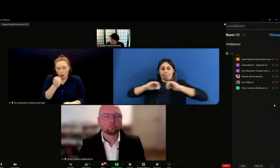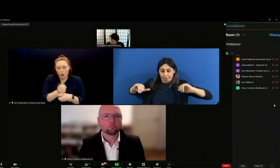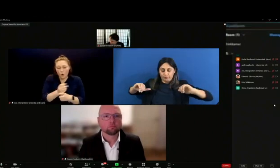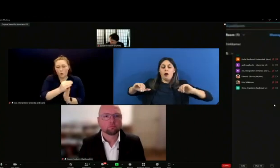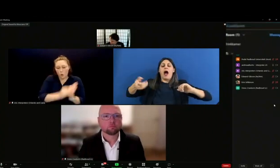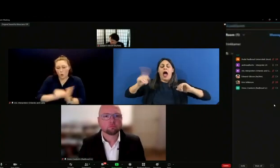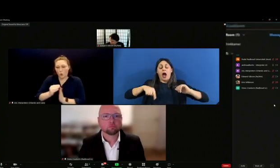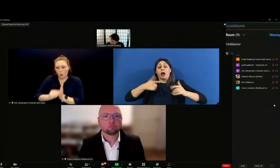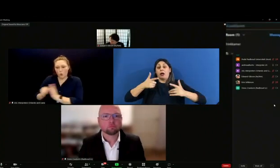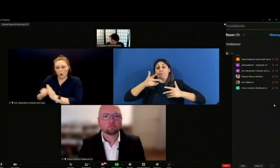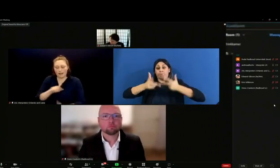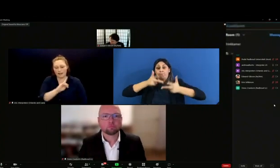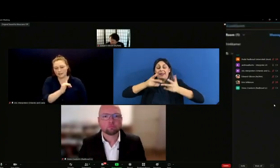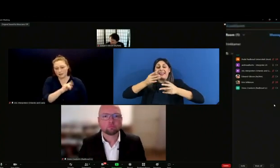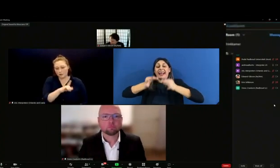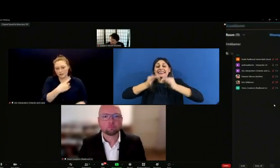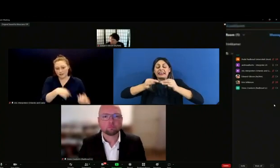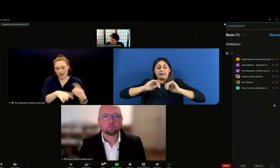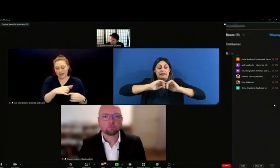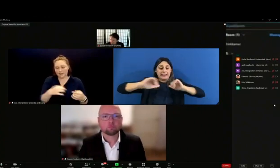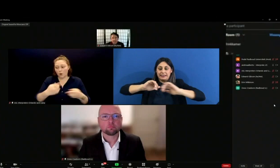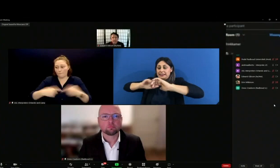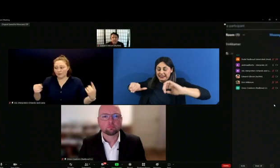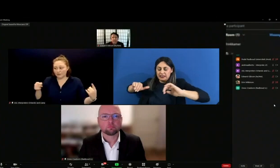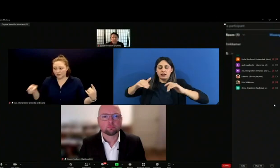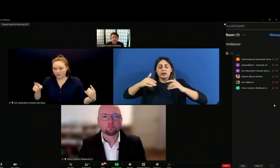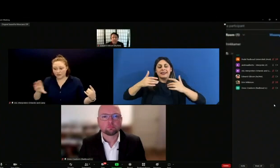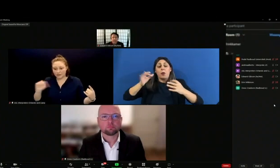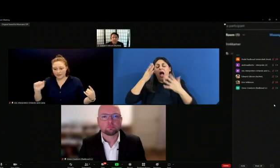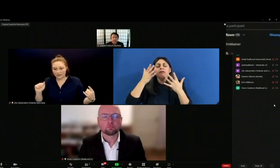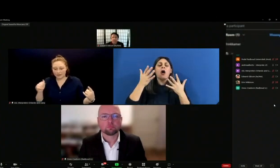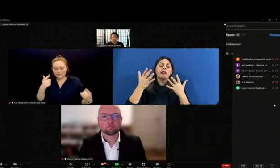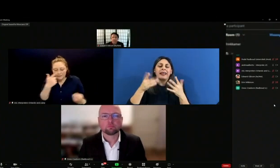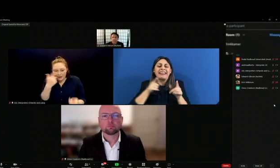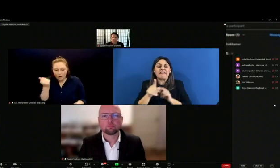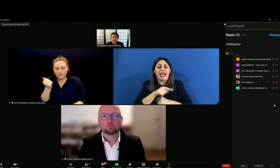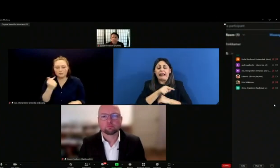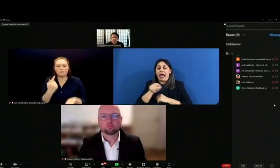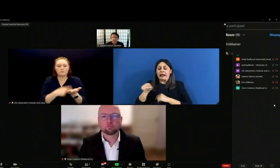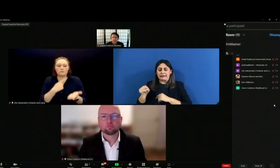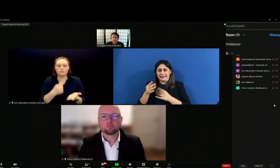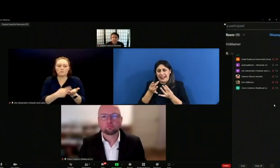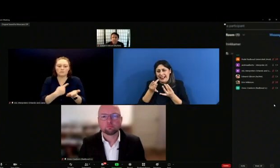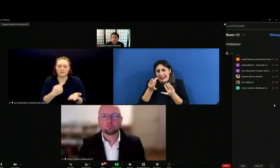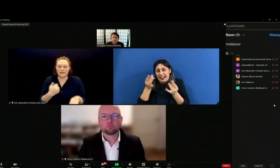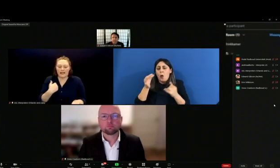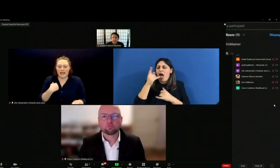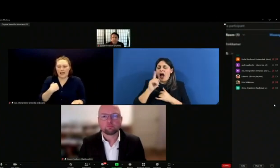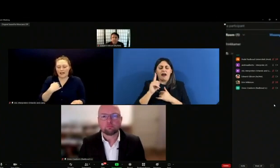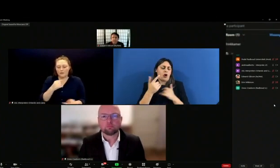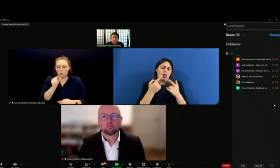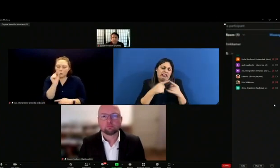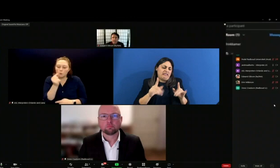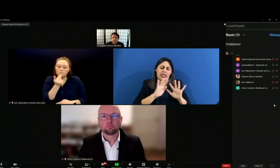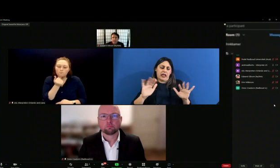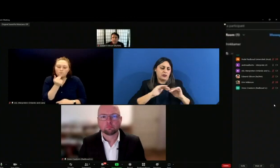signs in contrast to constructed action depicting constructions, exactly because sometimes there were these very little differences and sometimes